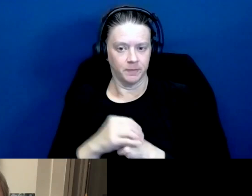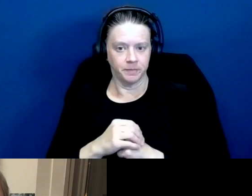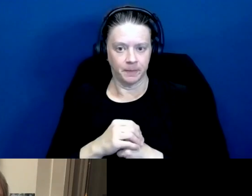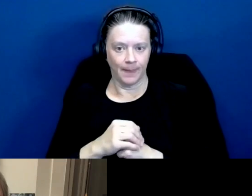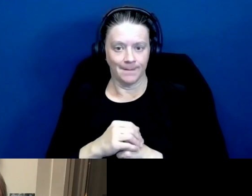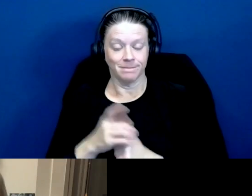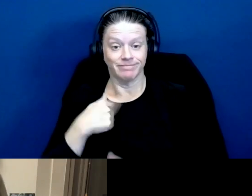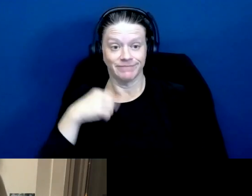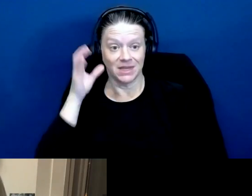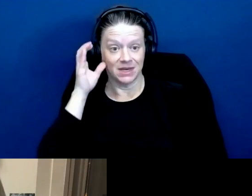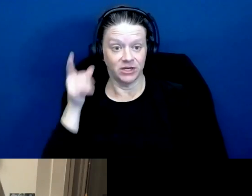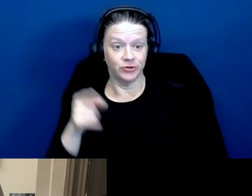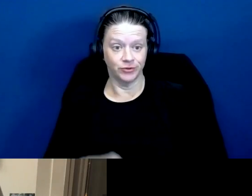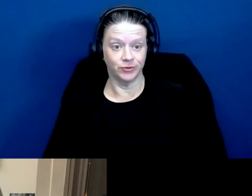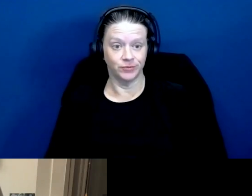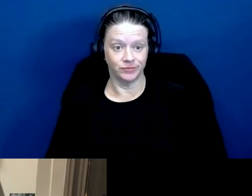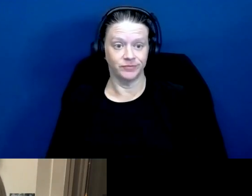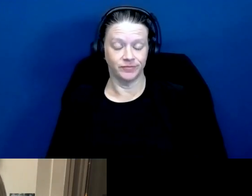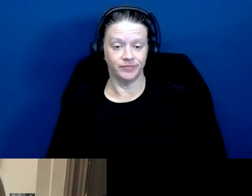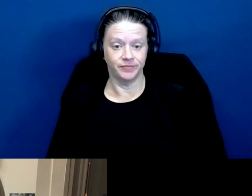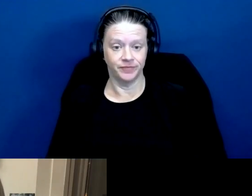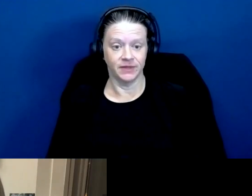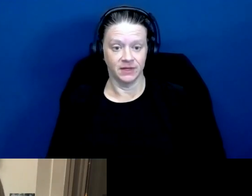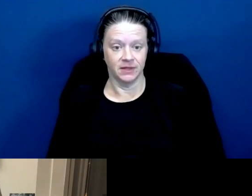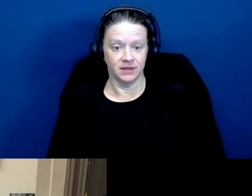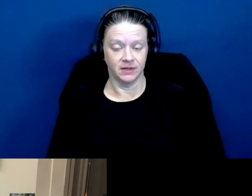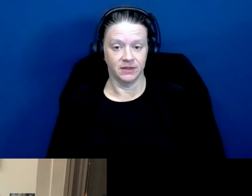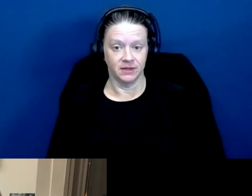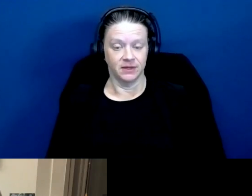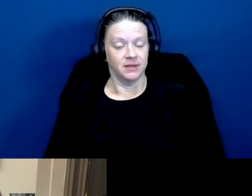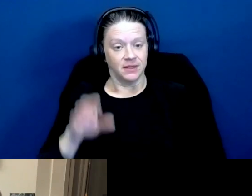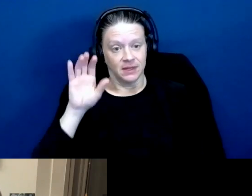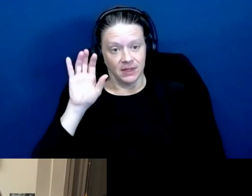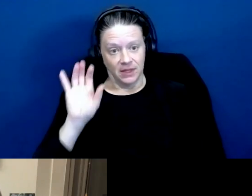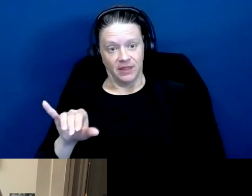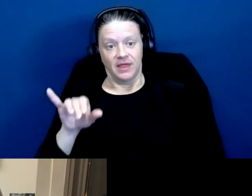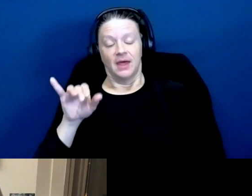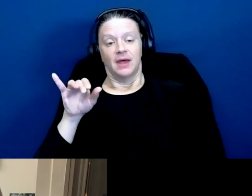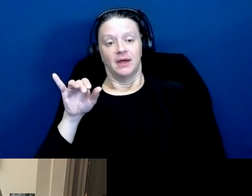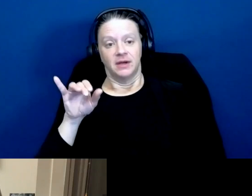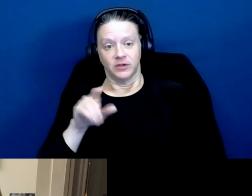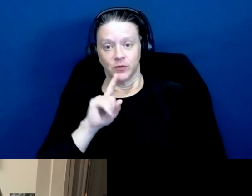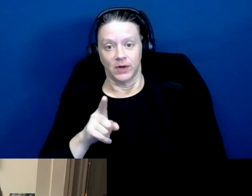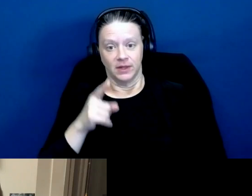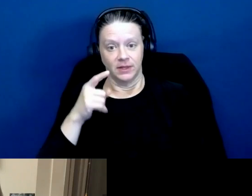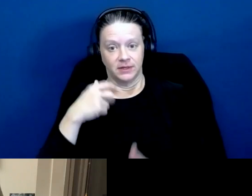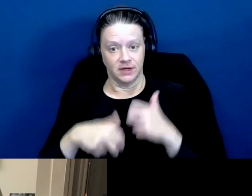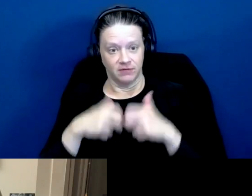I hear you. I hear you. That is a very difficult thing that you've been